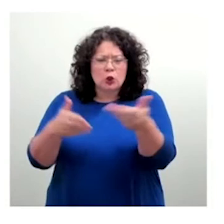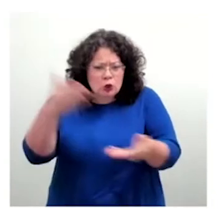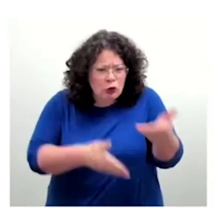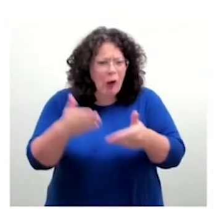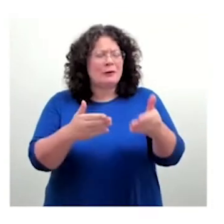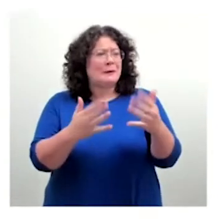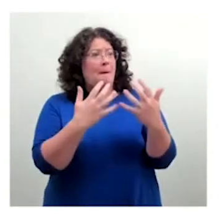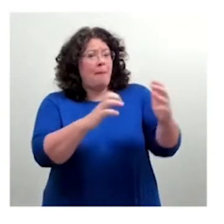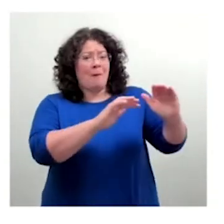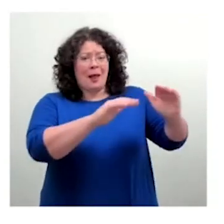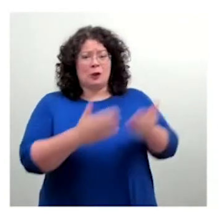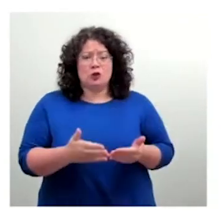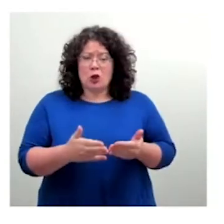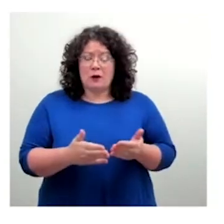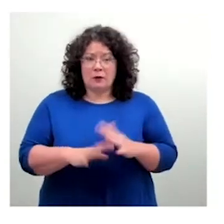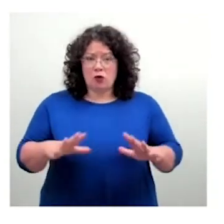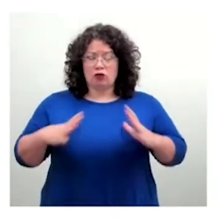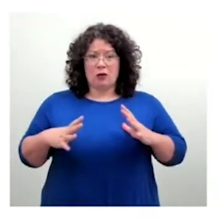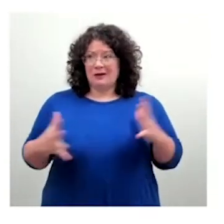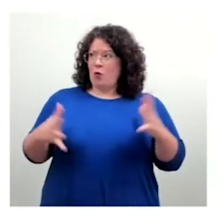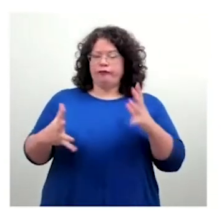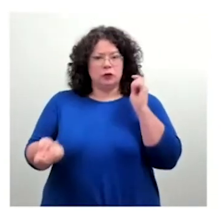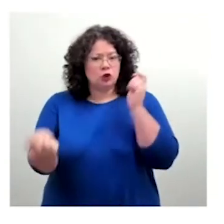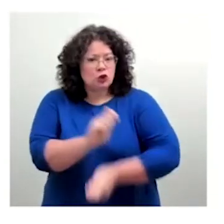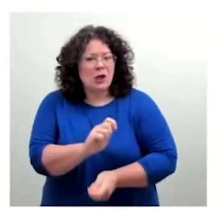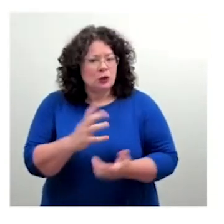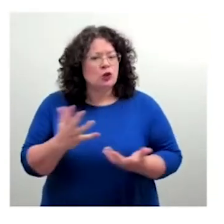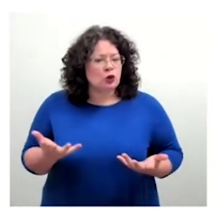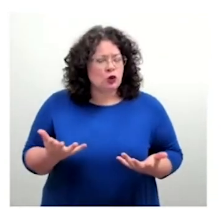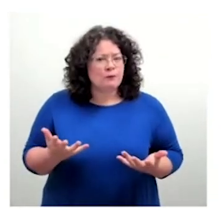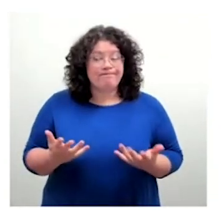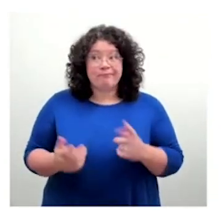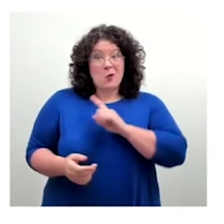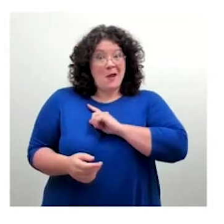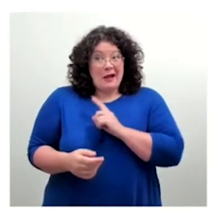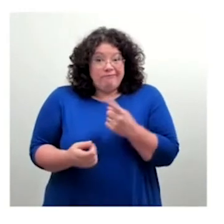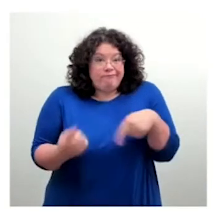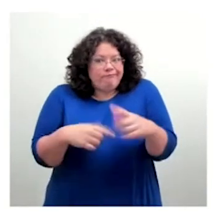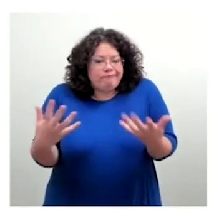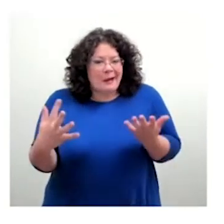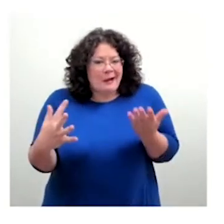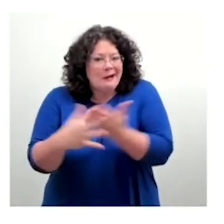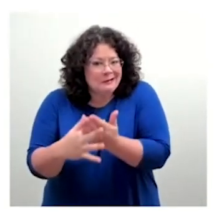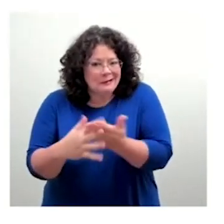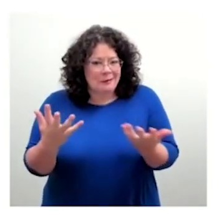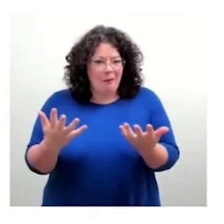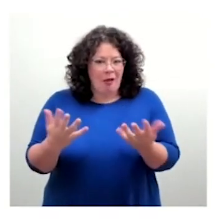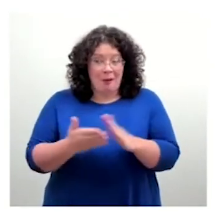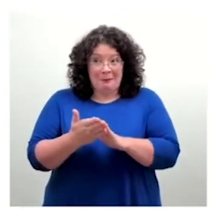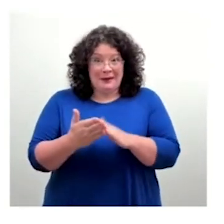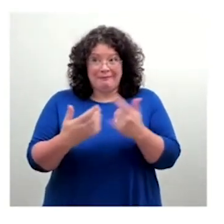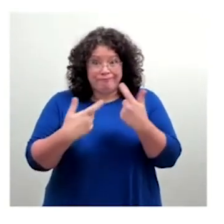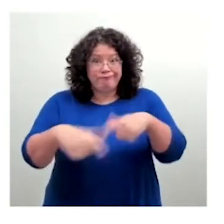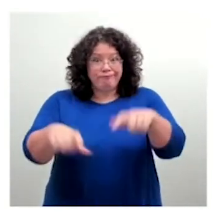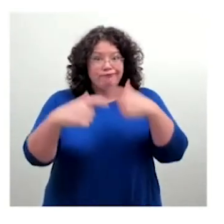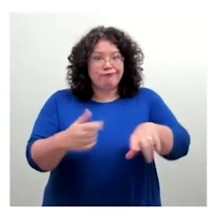not making accessibility a priority. As a result, many disabled people have been forgotten and have not had the support they need when they